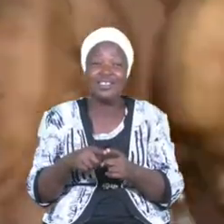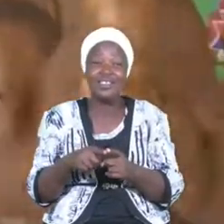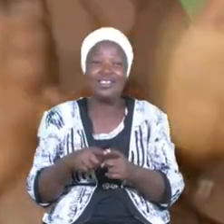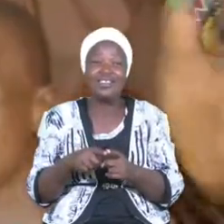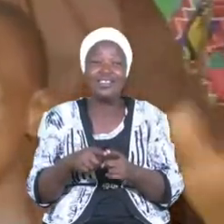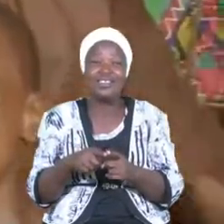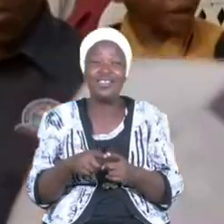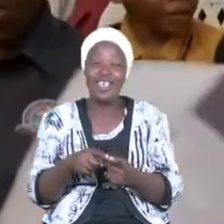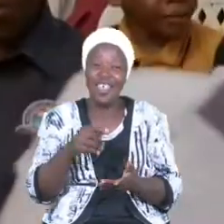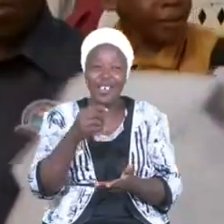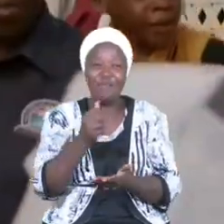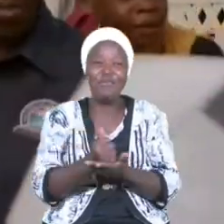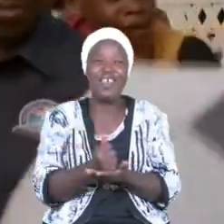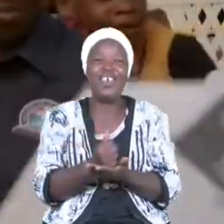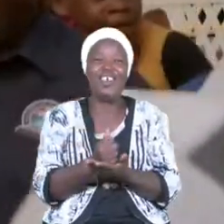Amen.